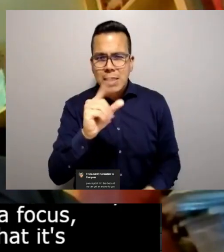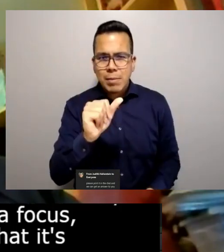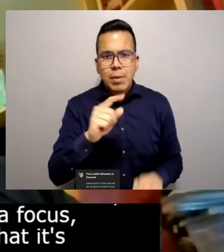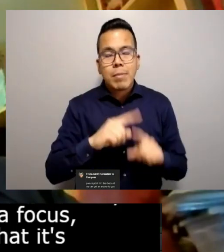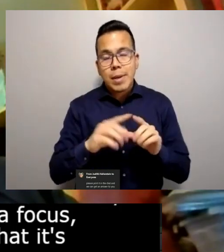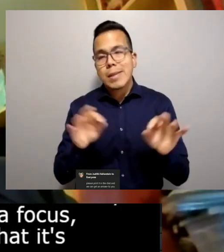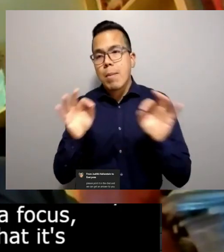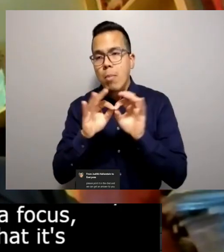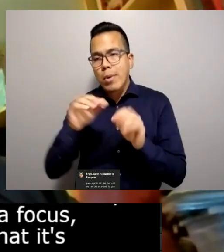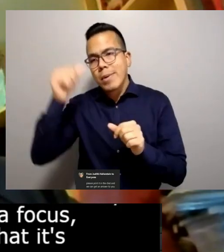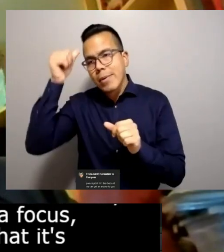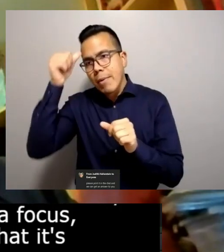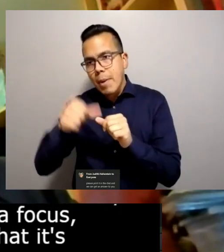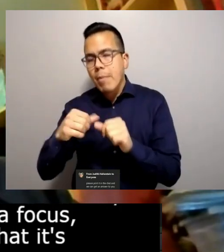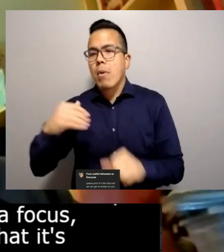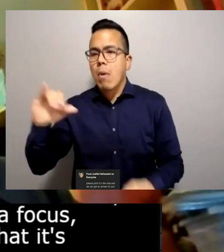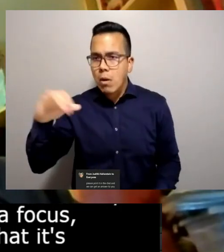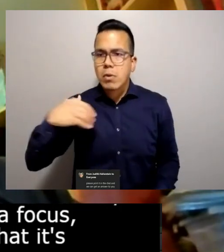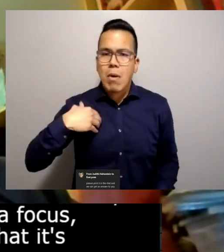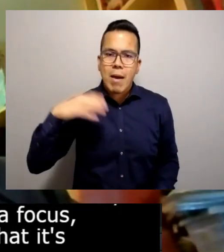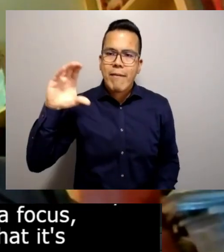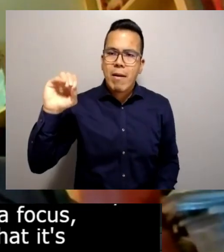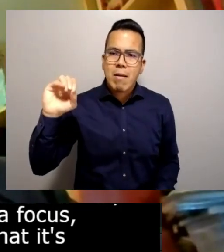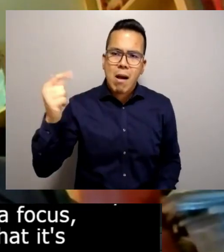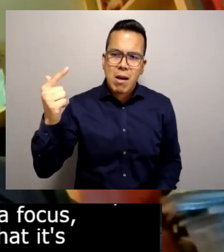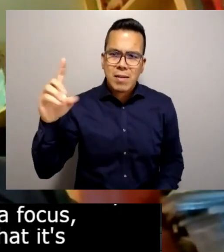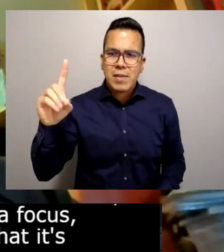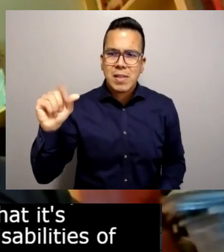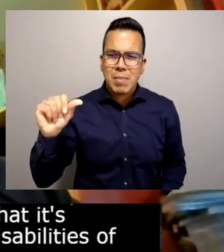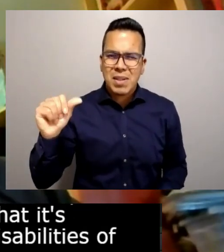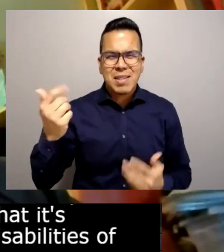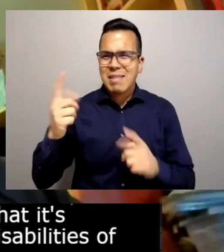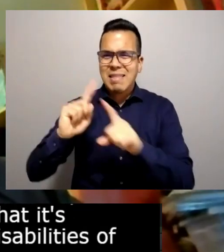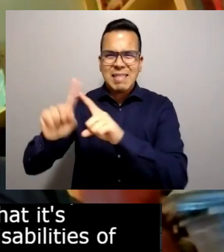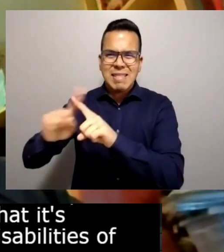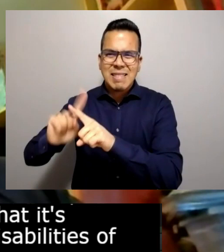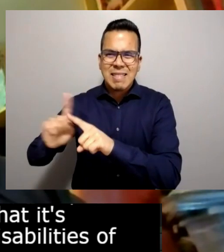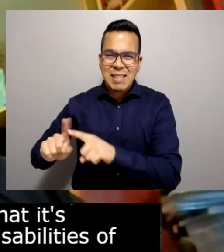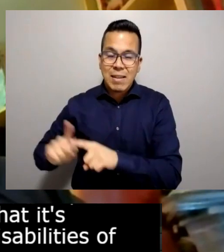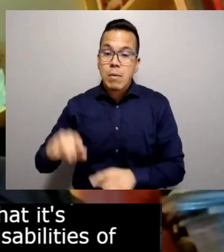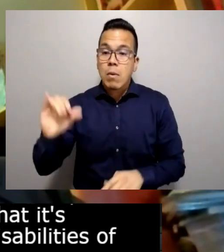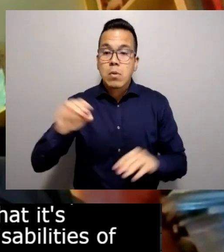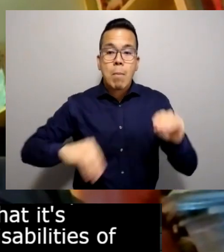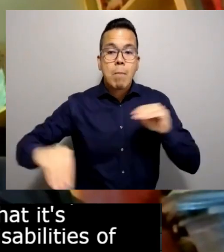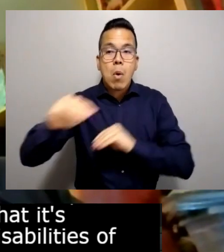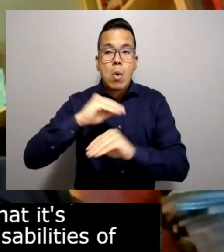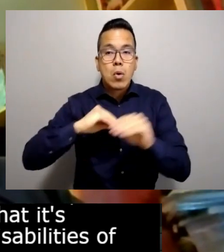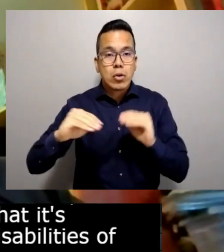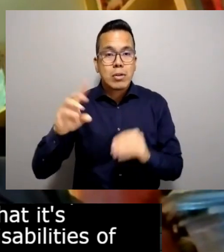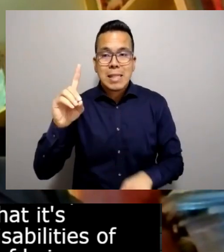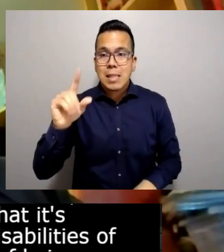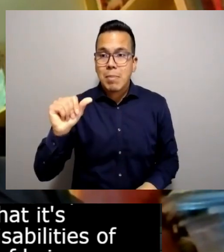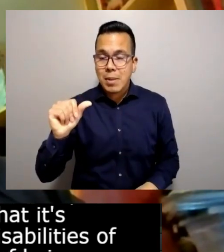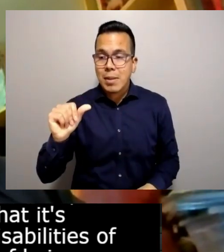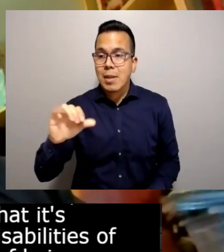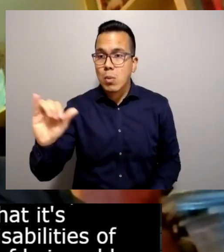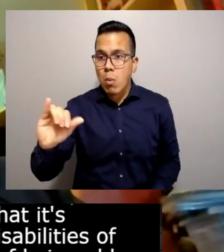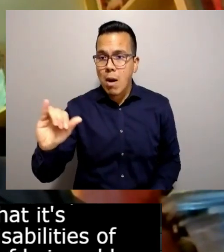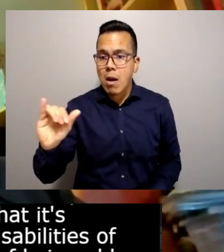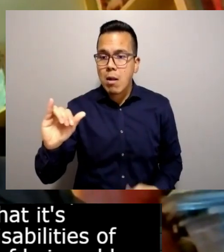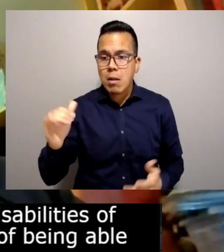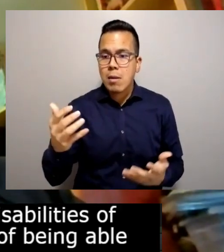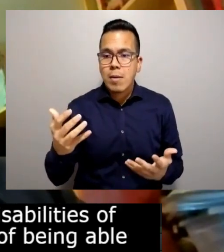cognitive disabilities of various kinds, and also motor disabilities in terms of being able to